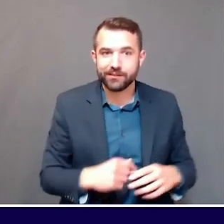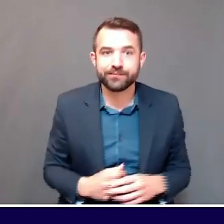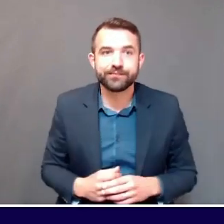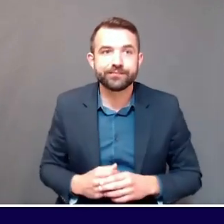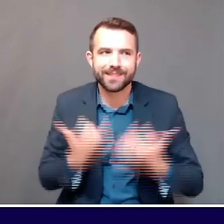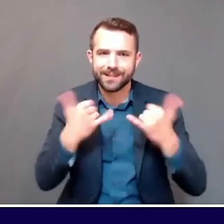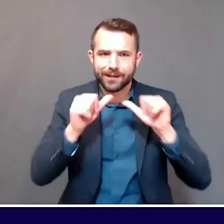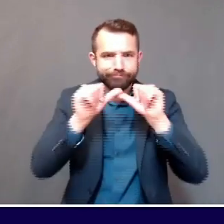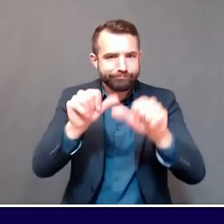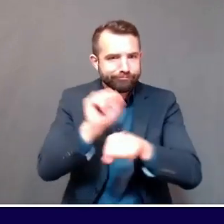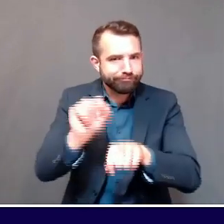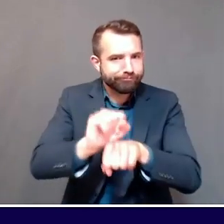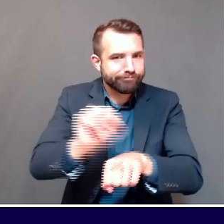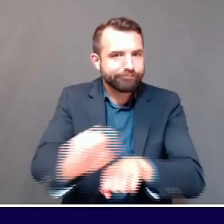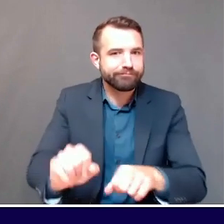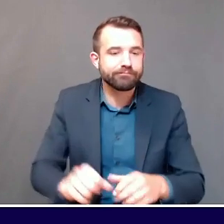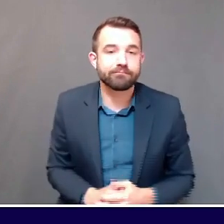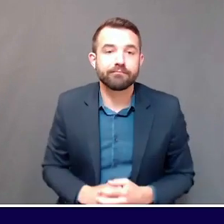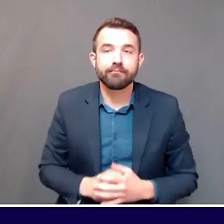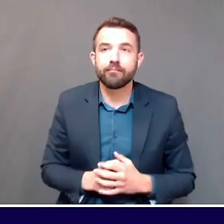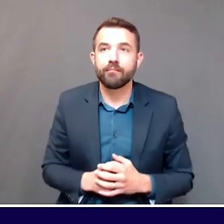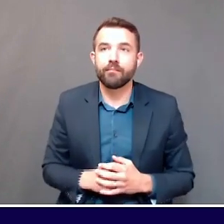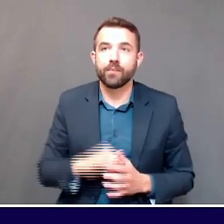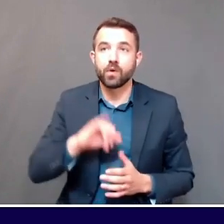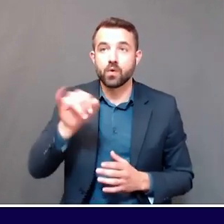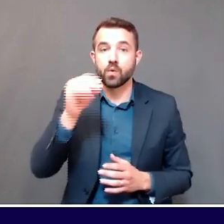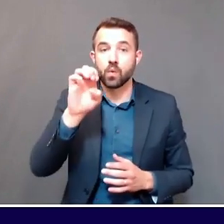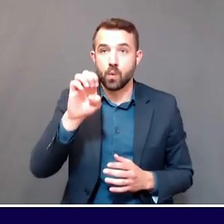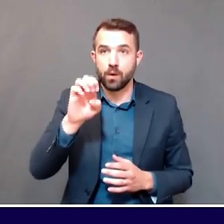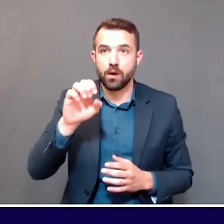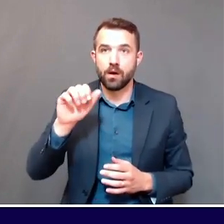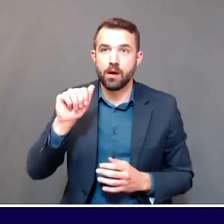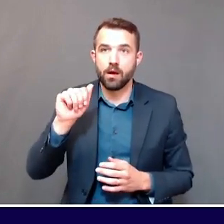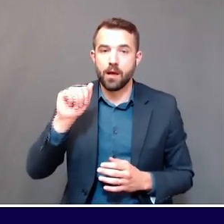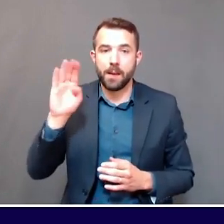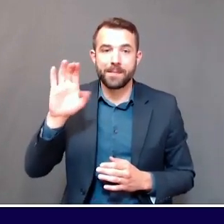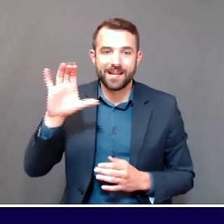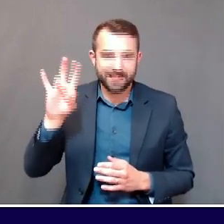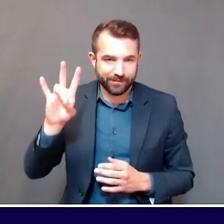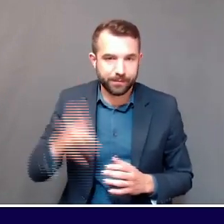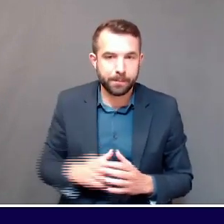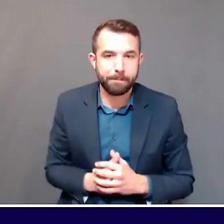them. I'd like to turn next to Joe from ABC 7.